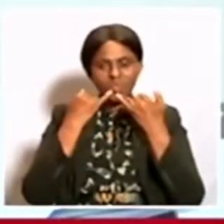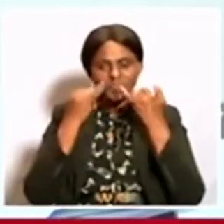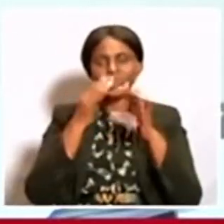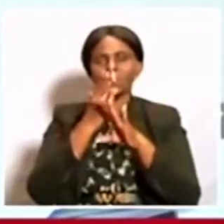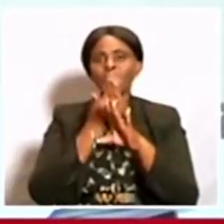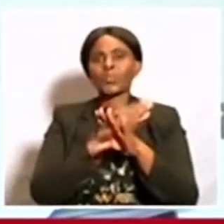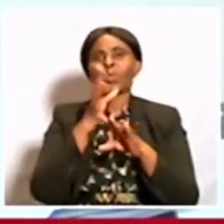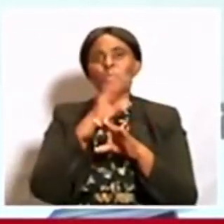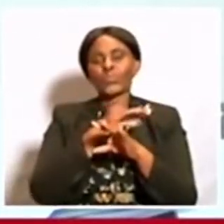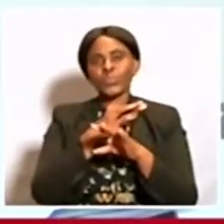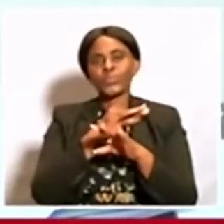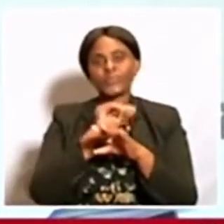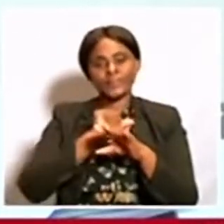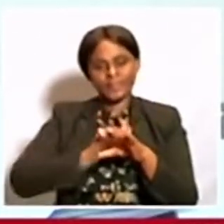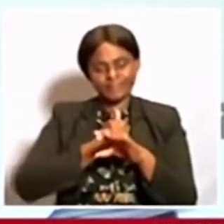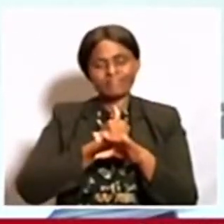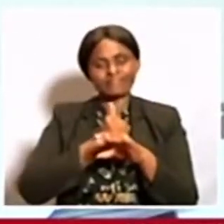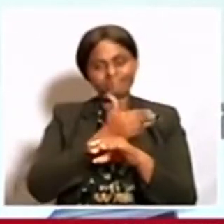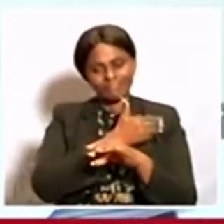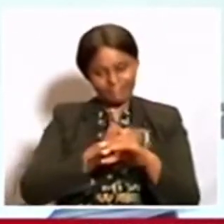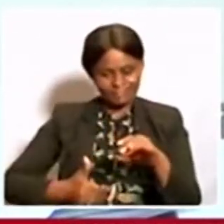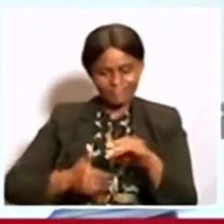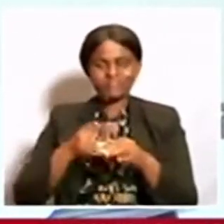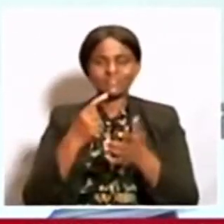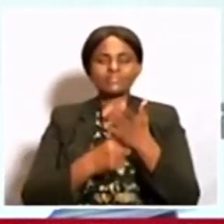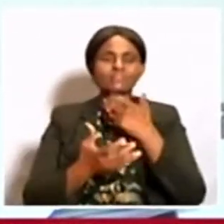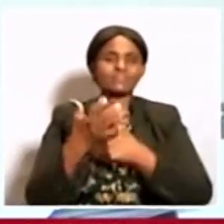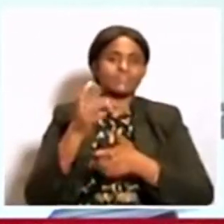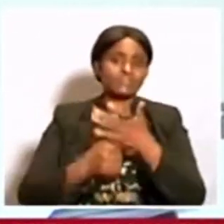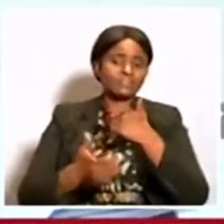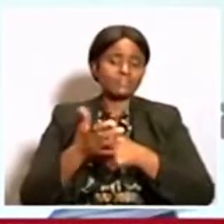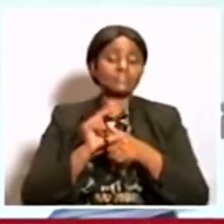that we are making serious consultations around.